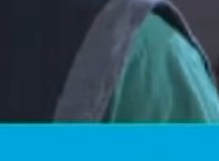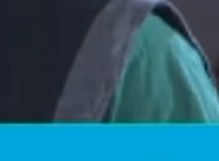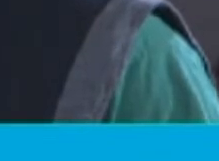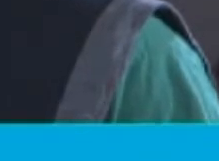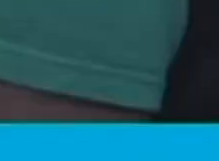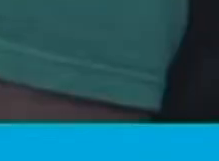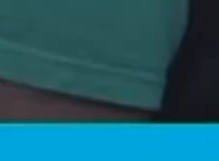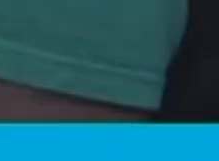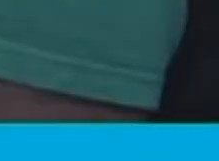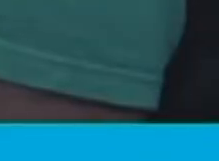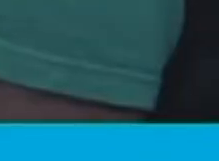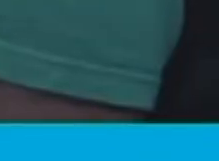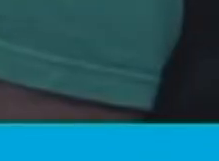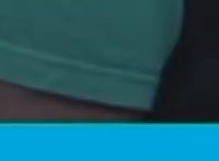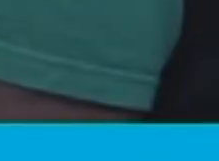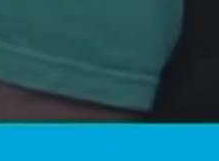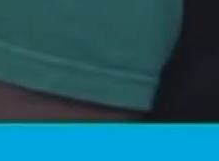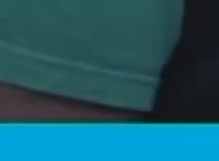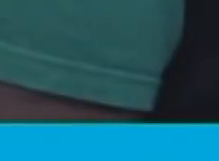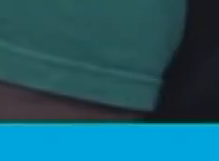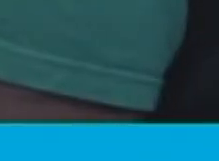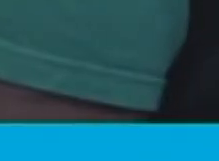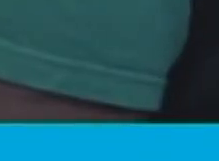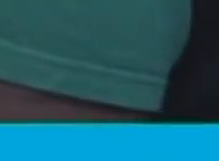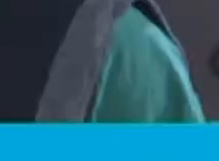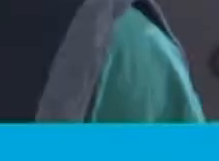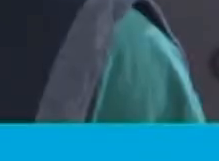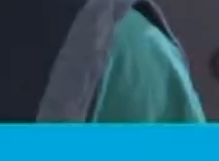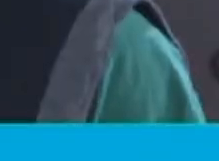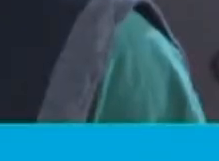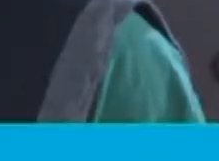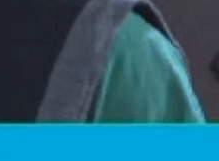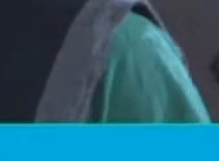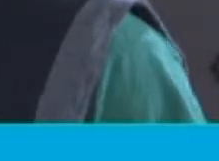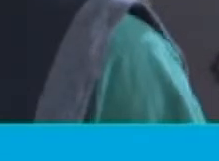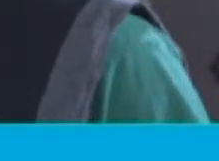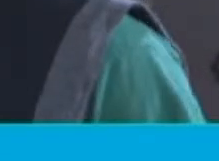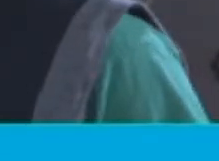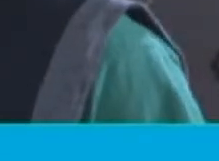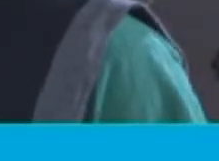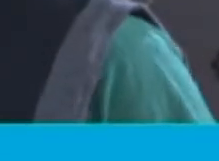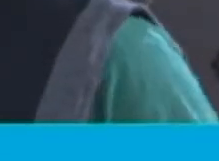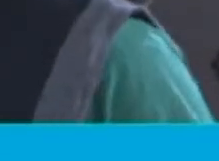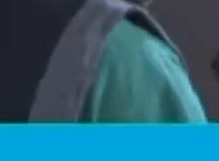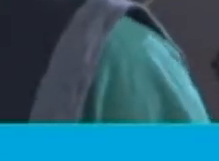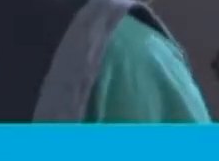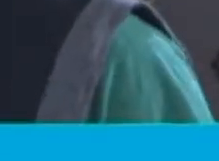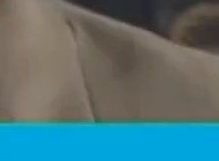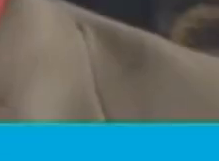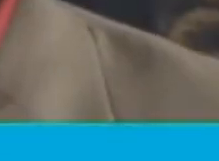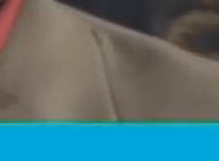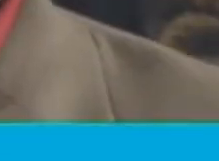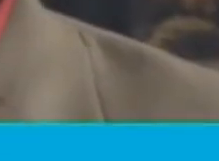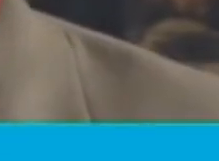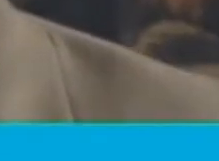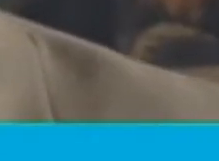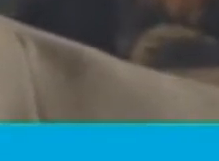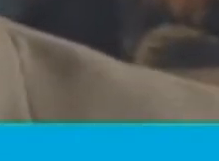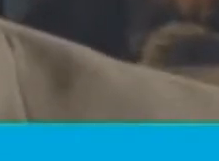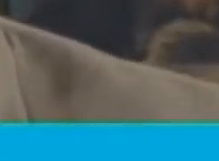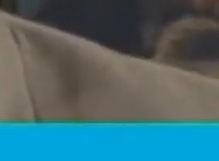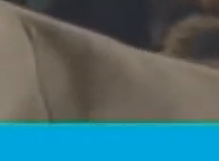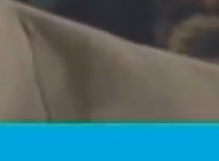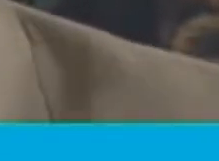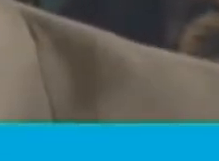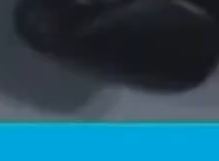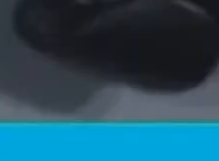with Jemo? Jemo is fighting for Abasi. That man never ceases to amaze me. Sometimes you have to lay a